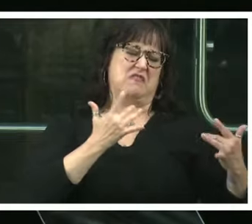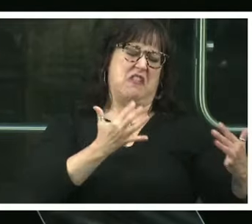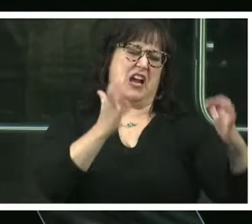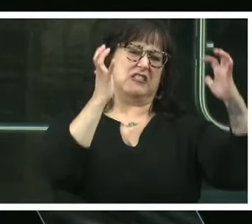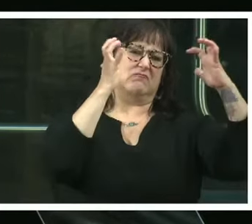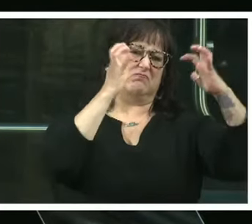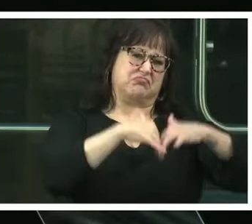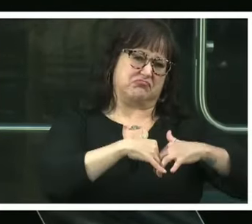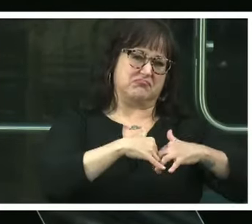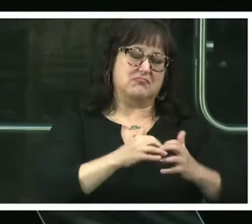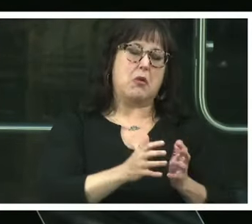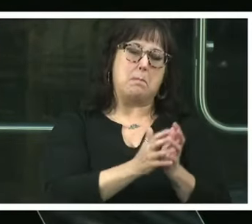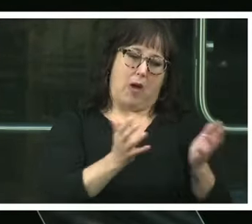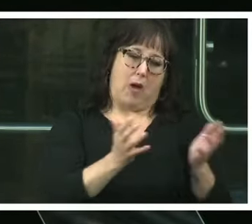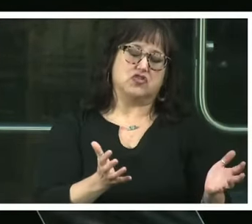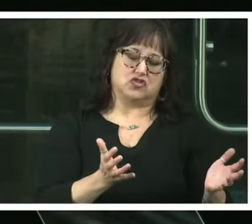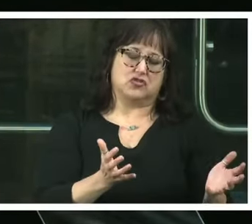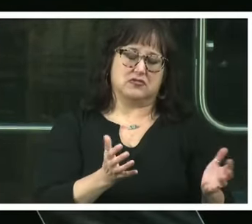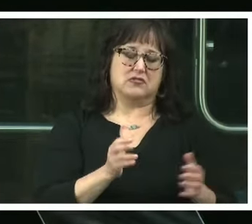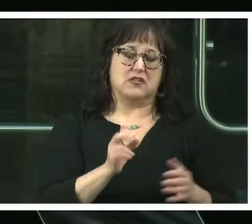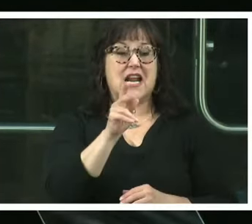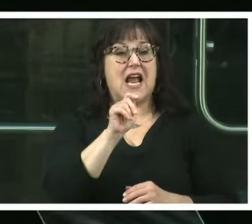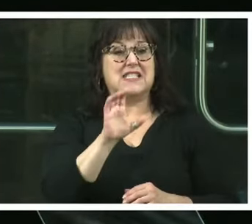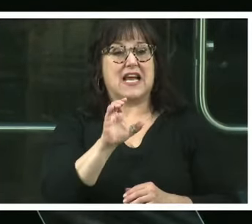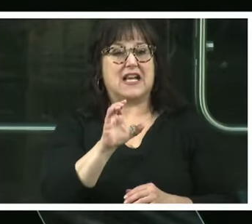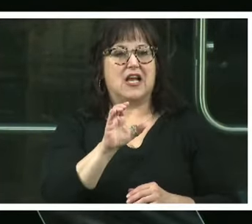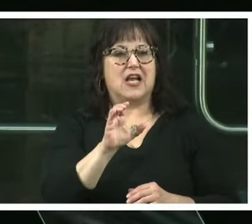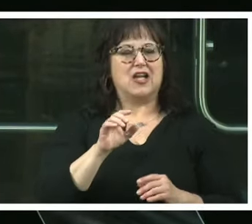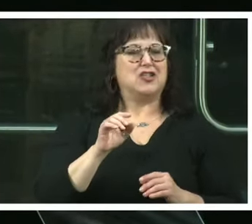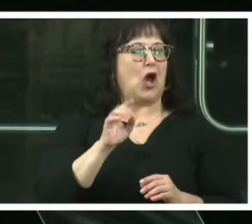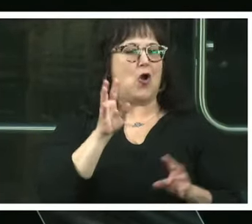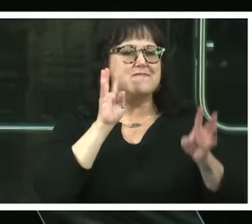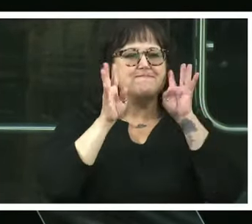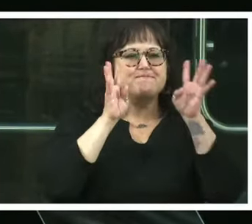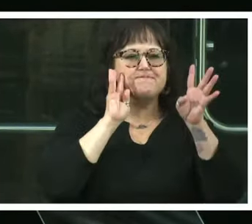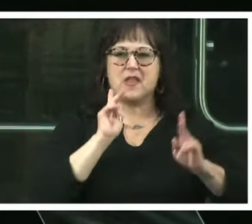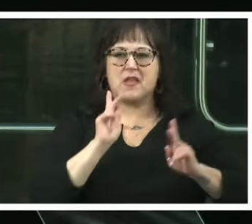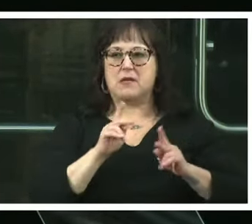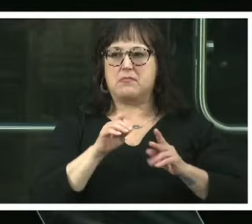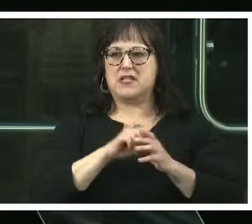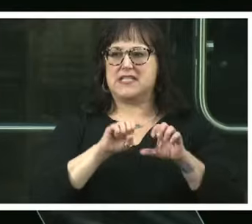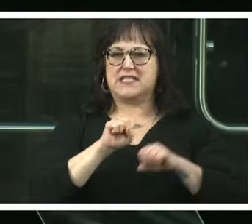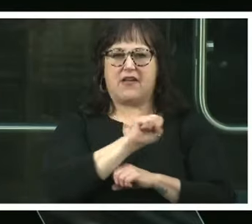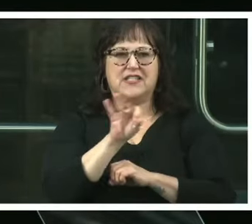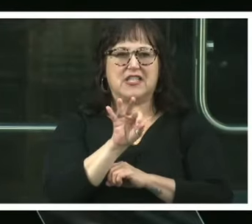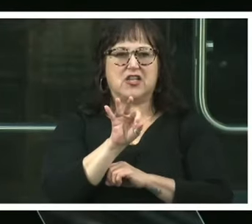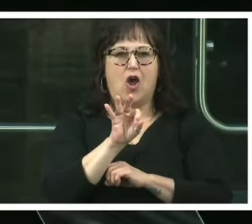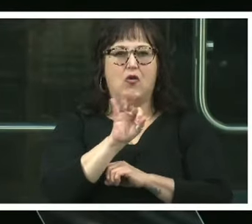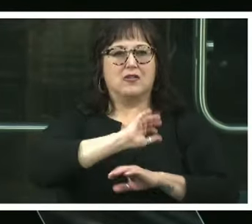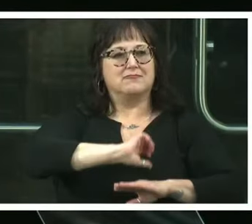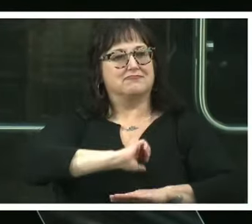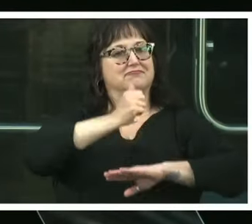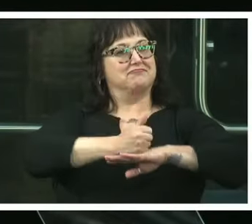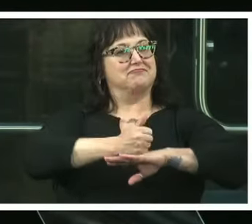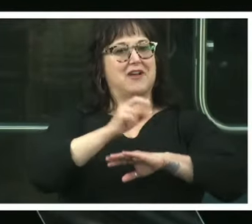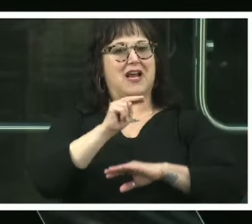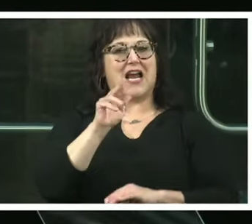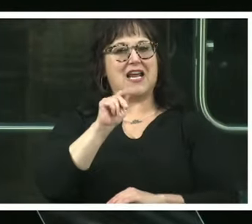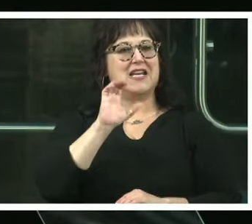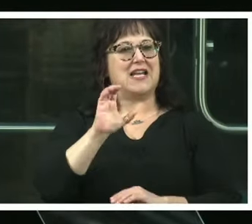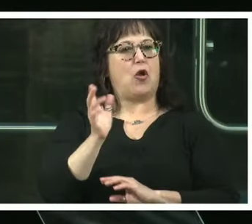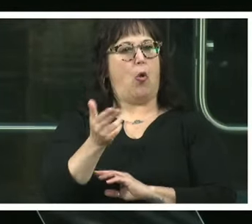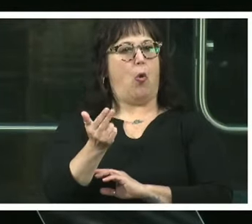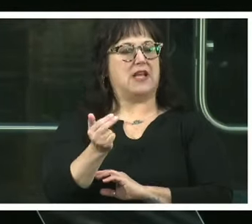burned much of the Niantic. So enterprising San Franciscans built the Niantic Hotel, once dubbed